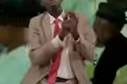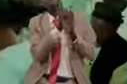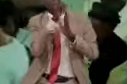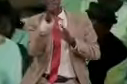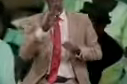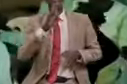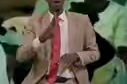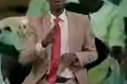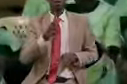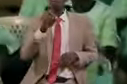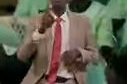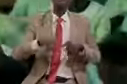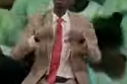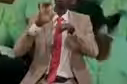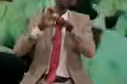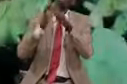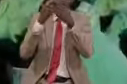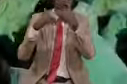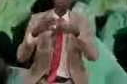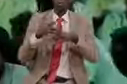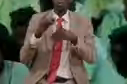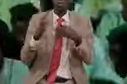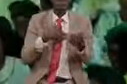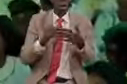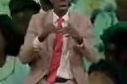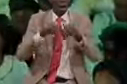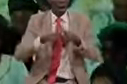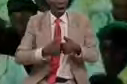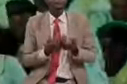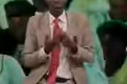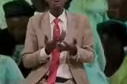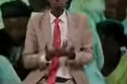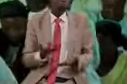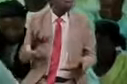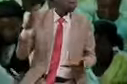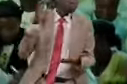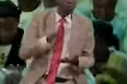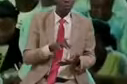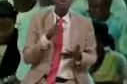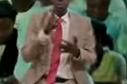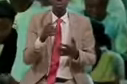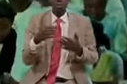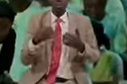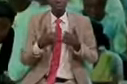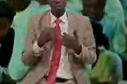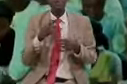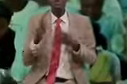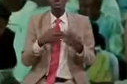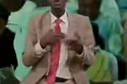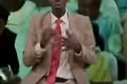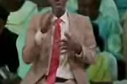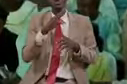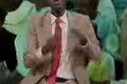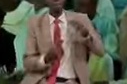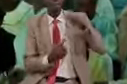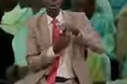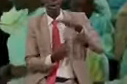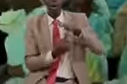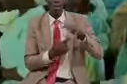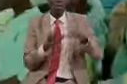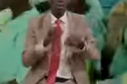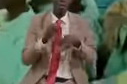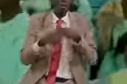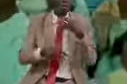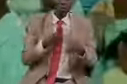matter what money, how money, wealth, popularity has made you tall, all have